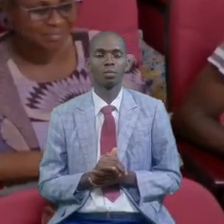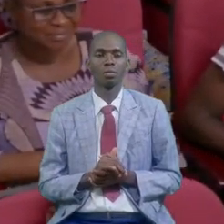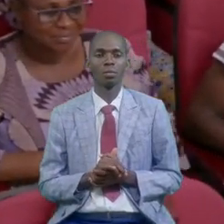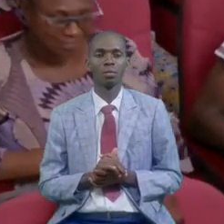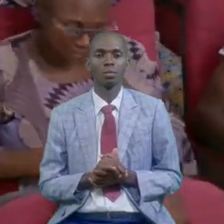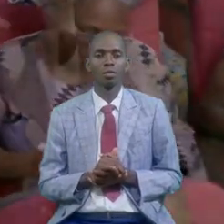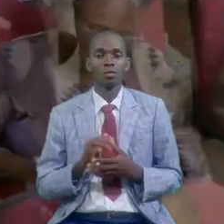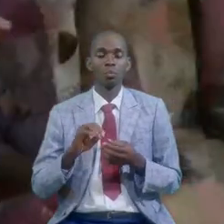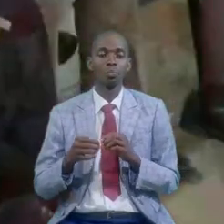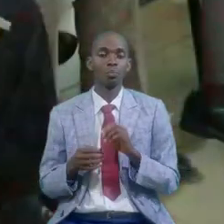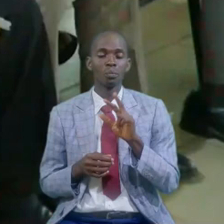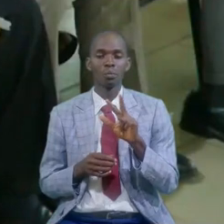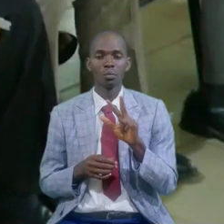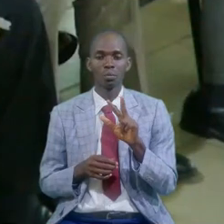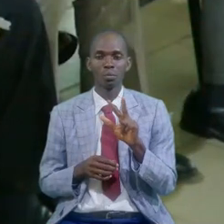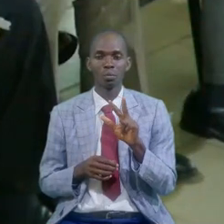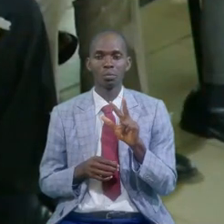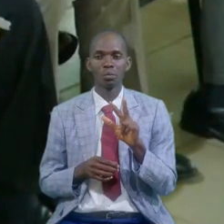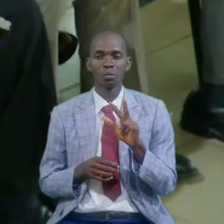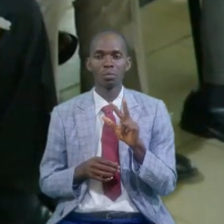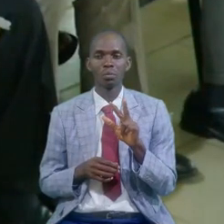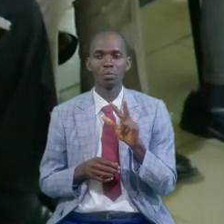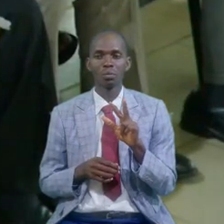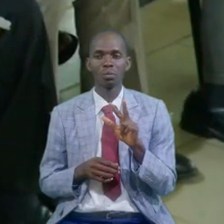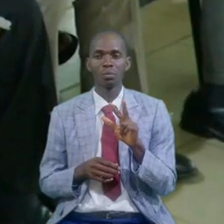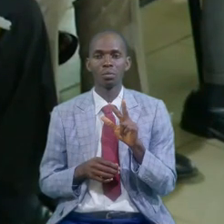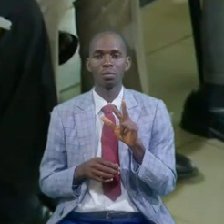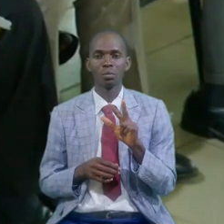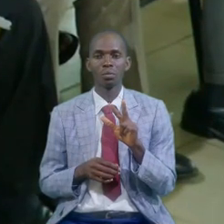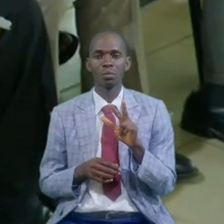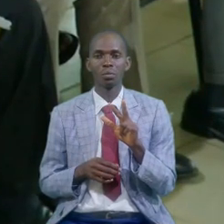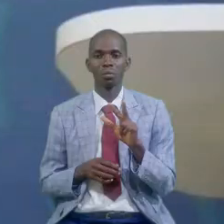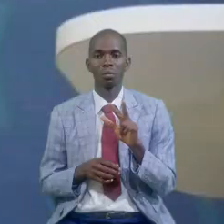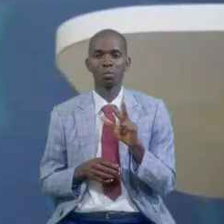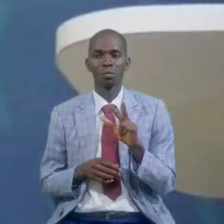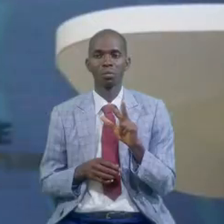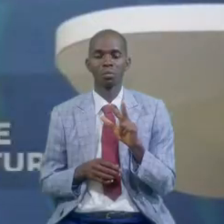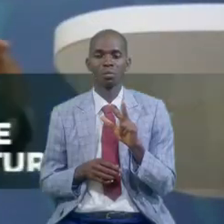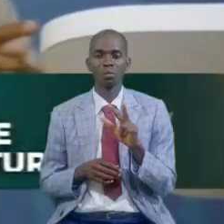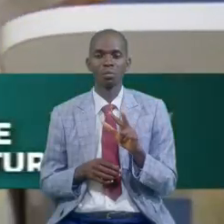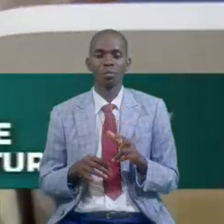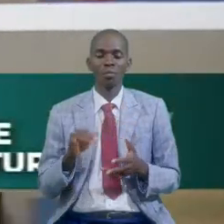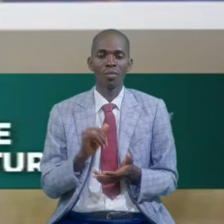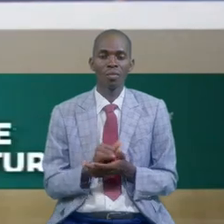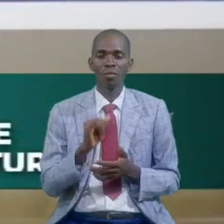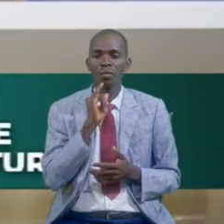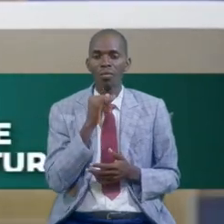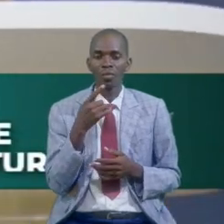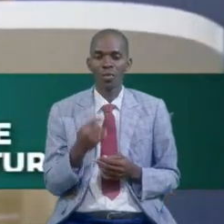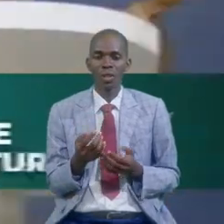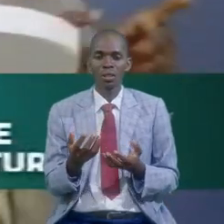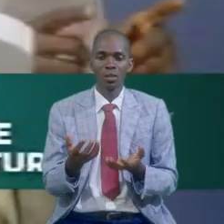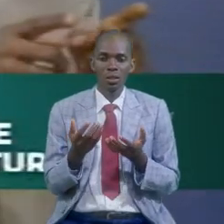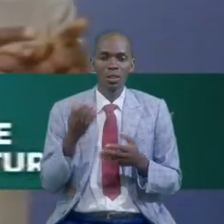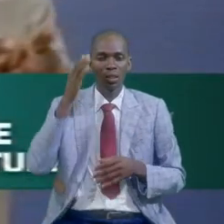Number three, we're looking at desperate destiny of a no